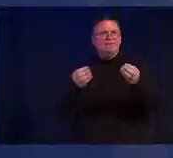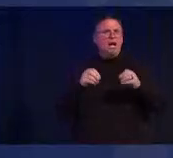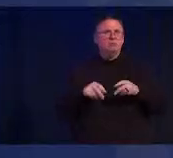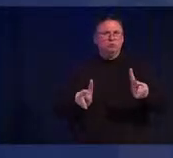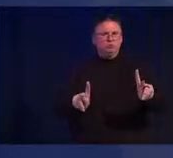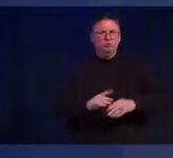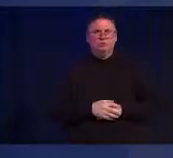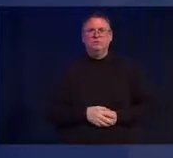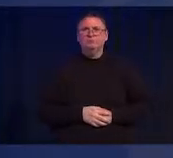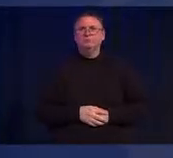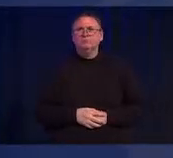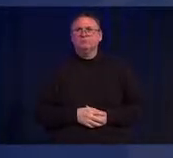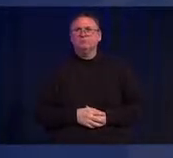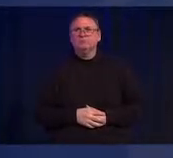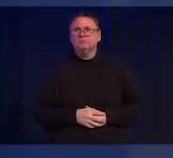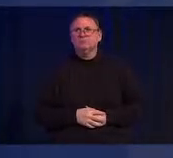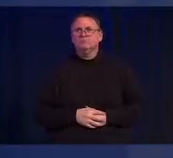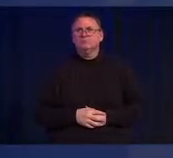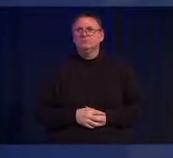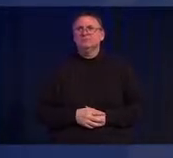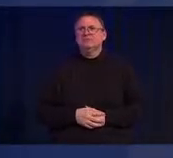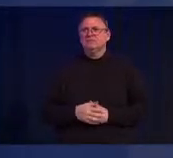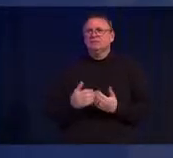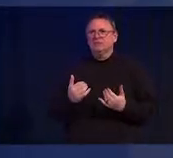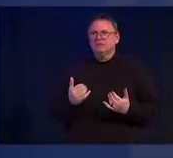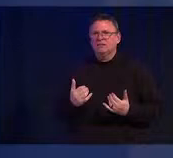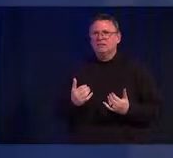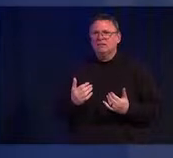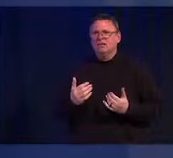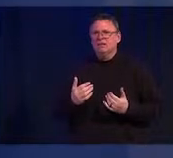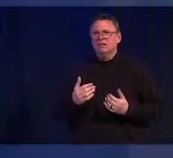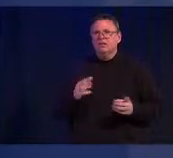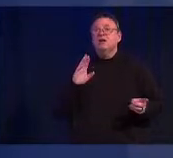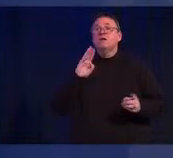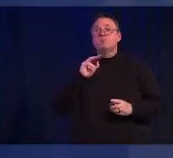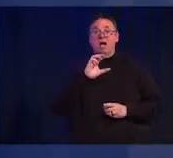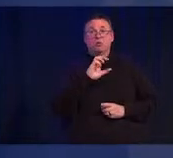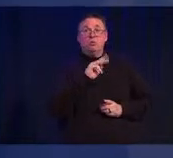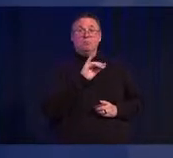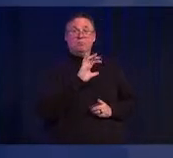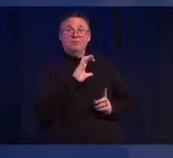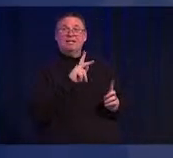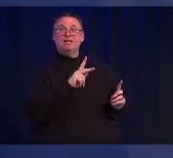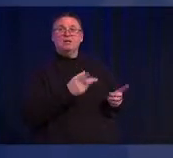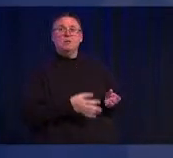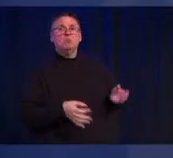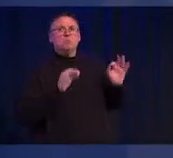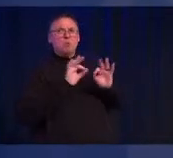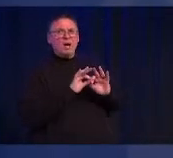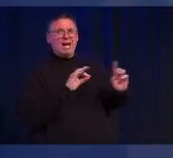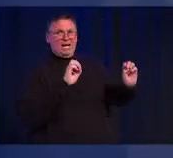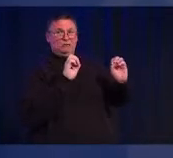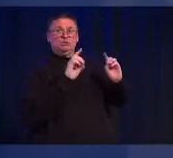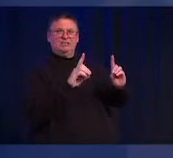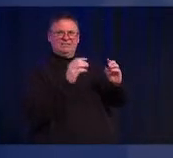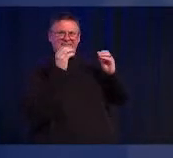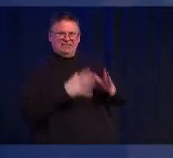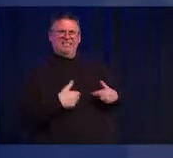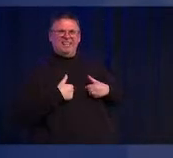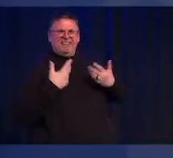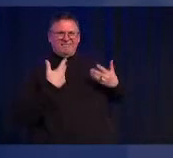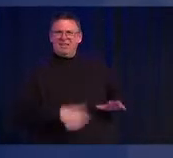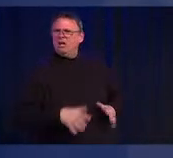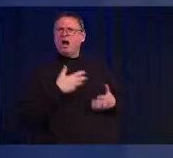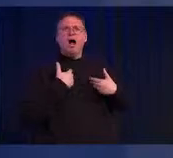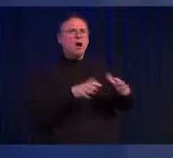is an area that I'm passionate about. I was a special education teacher, and I know how important these services are. I've already started meeting with organizations, and I